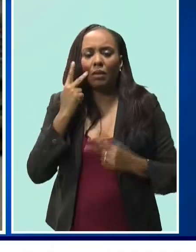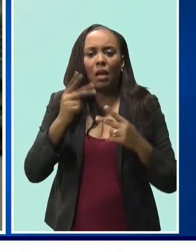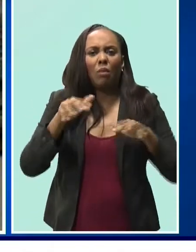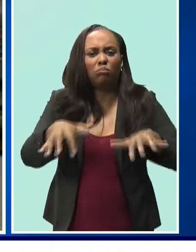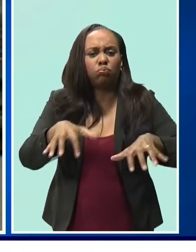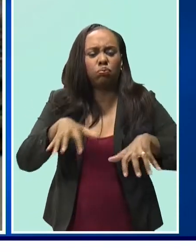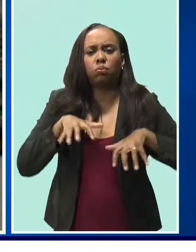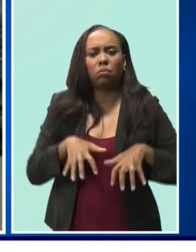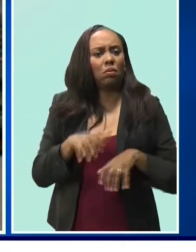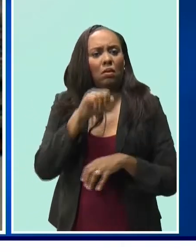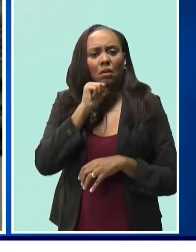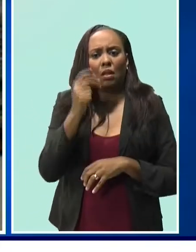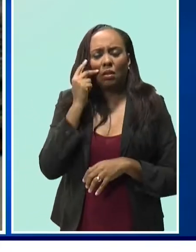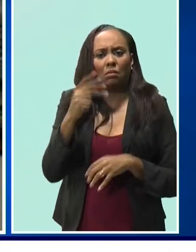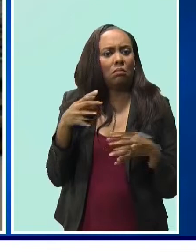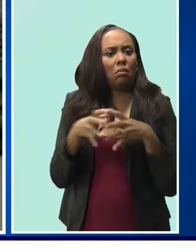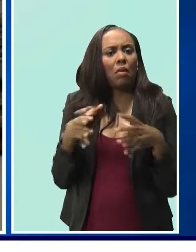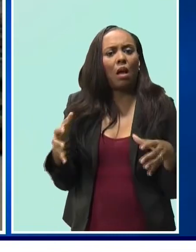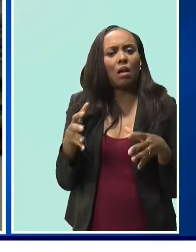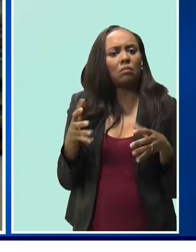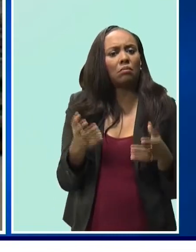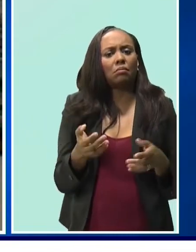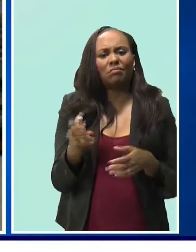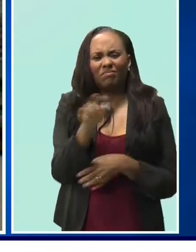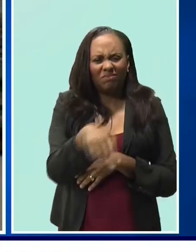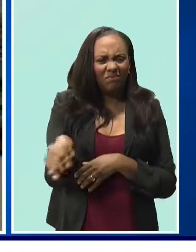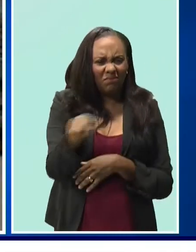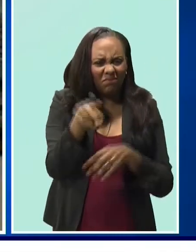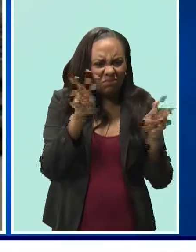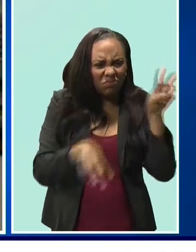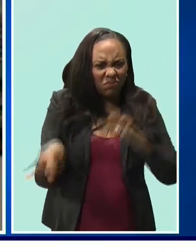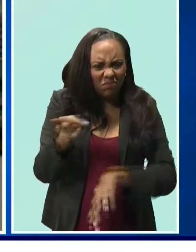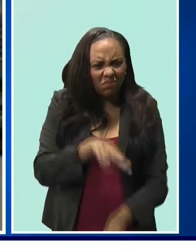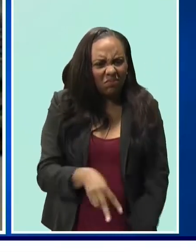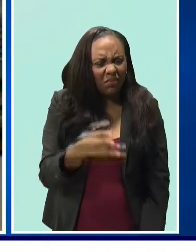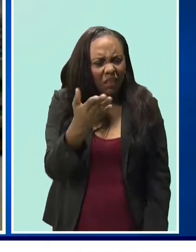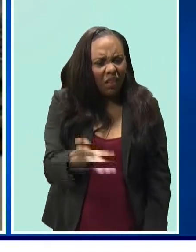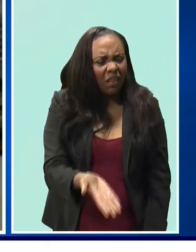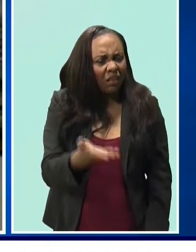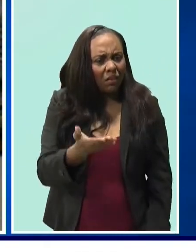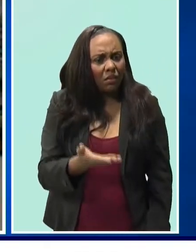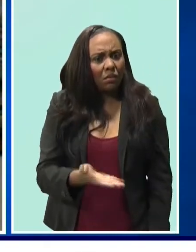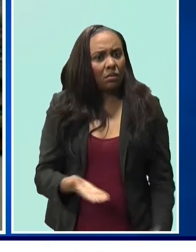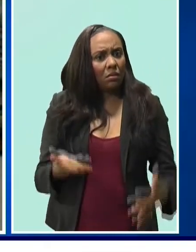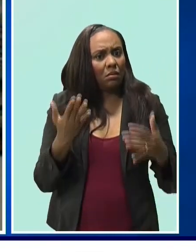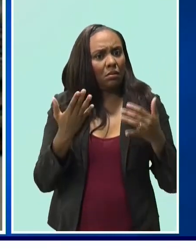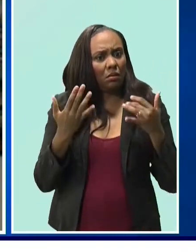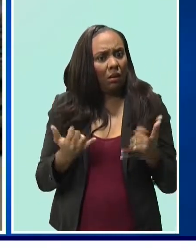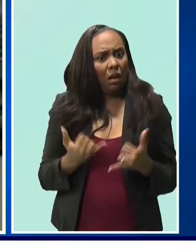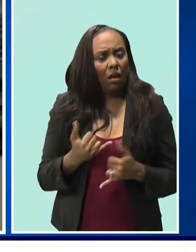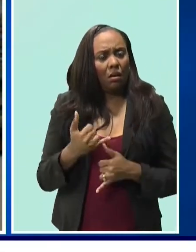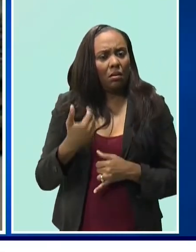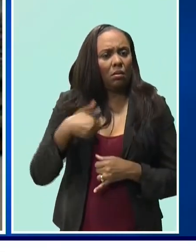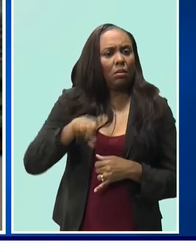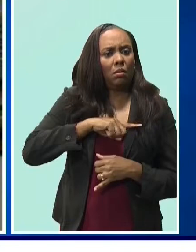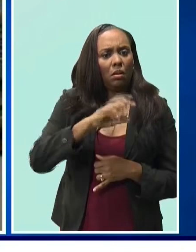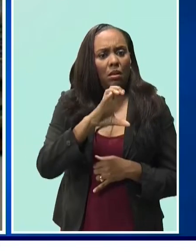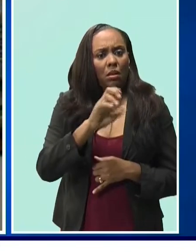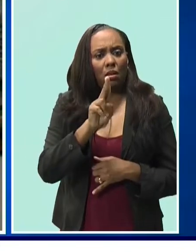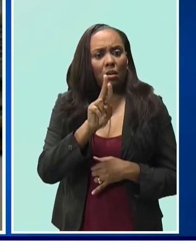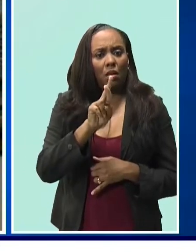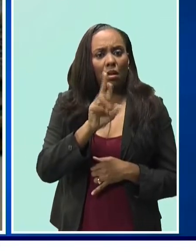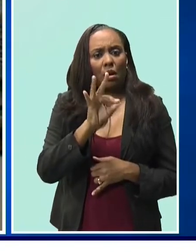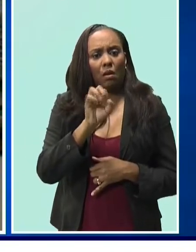of reduction that we would expect based on us being in a curfew situation and based on the restrictions that we've put in